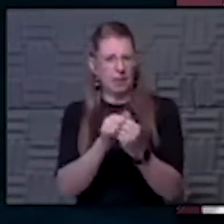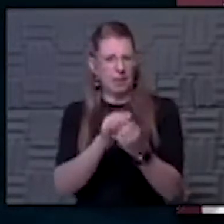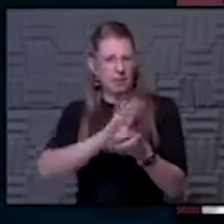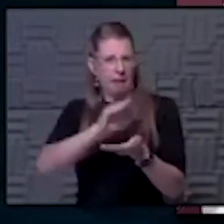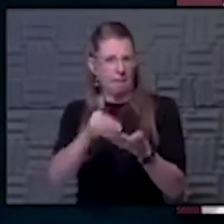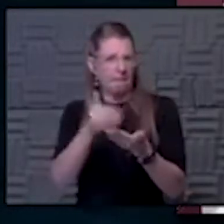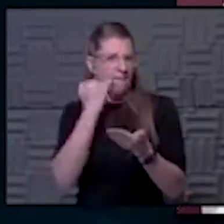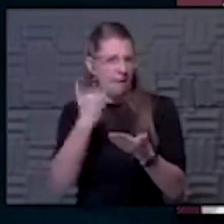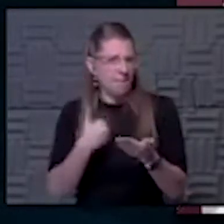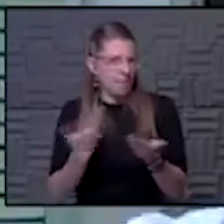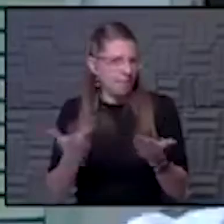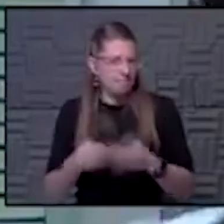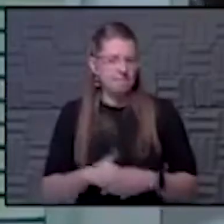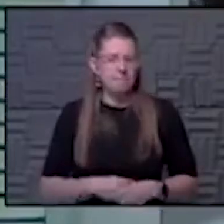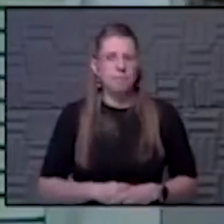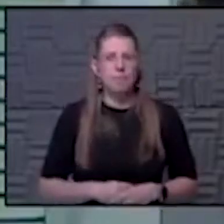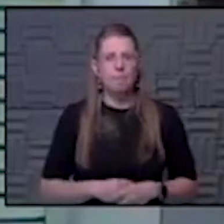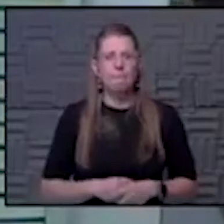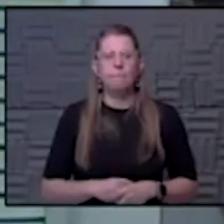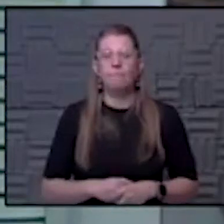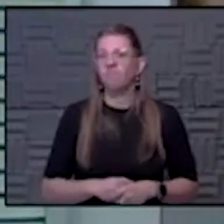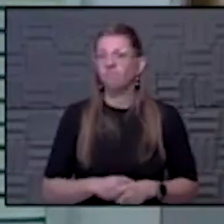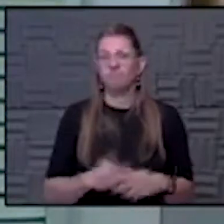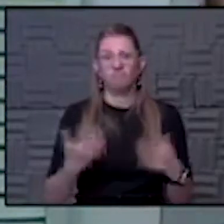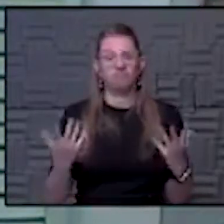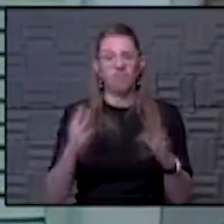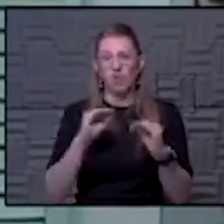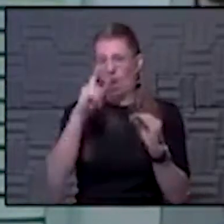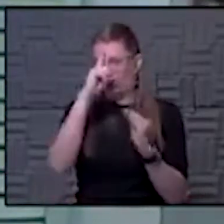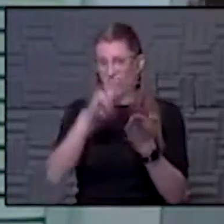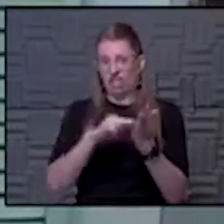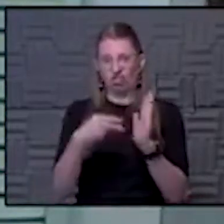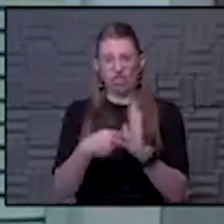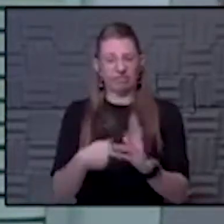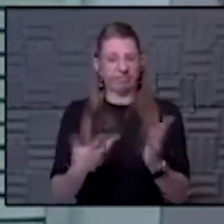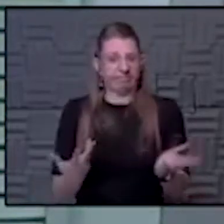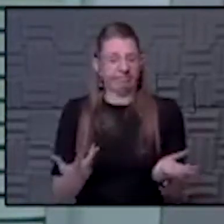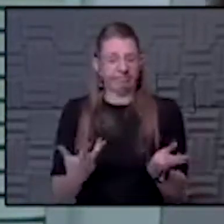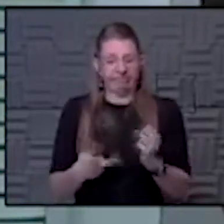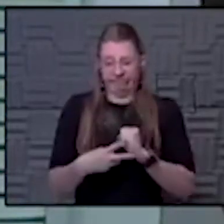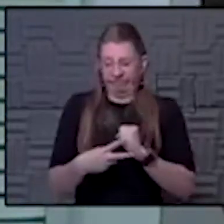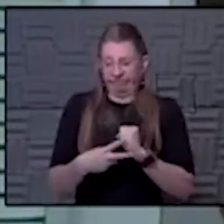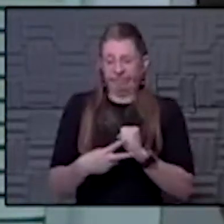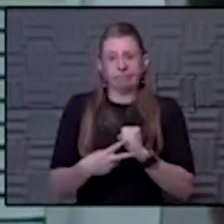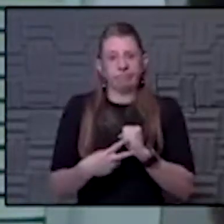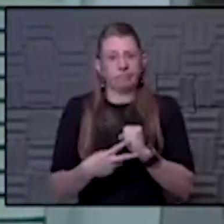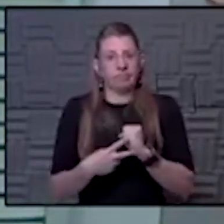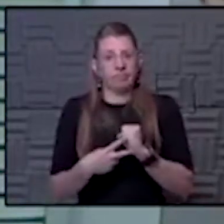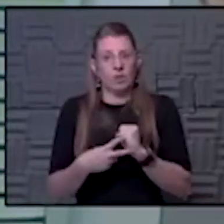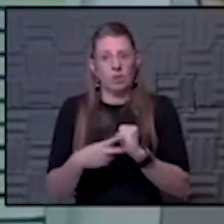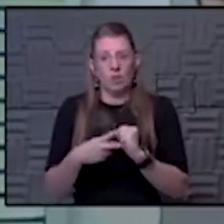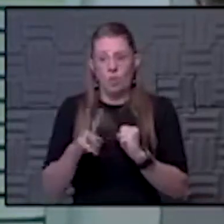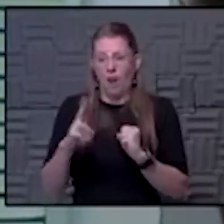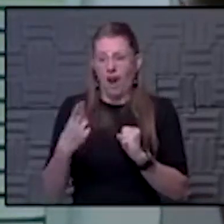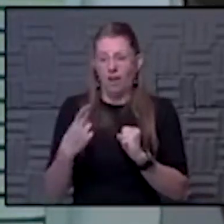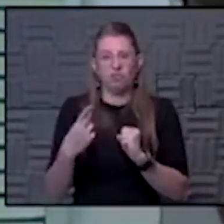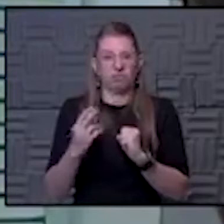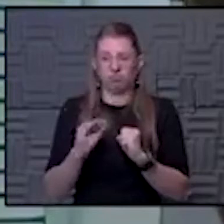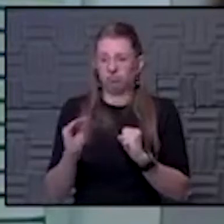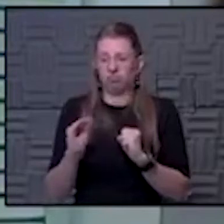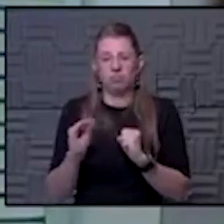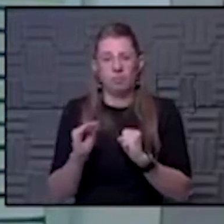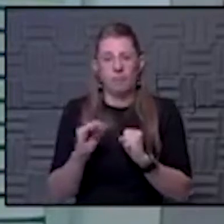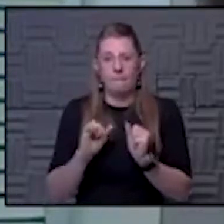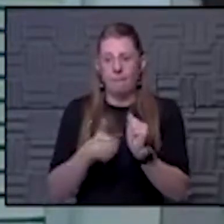supply? No, we have no intention to inventory or warehouse a backup